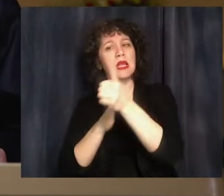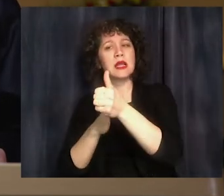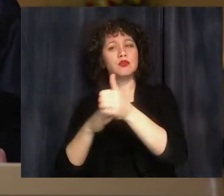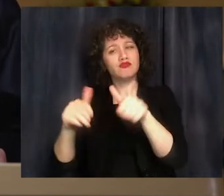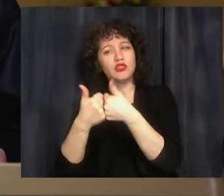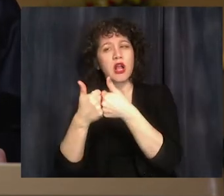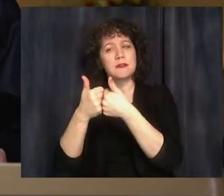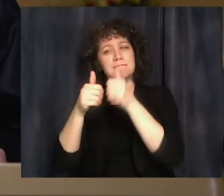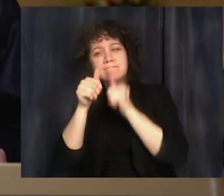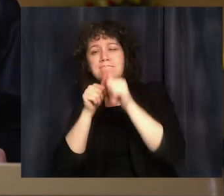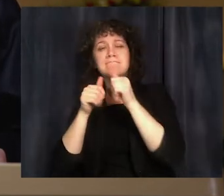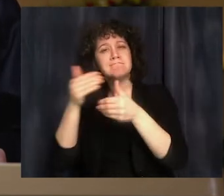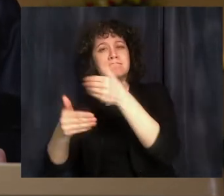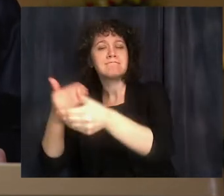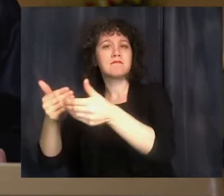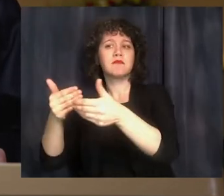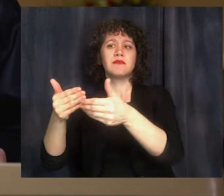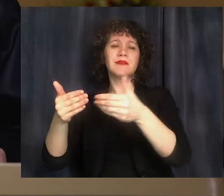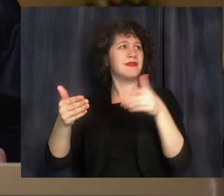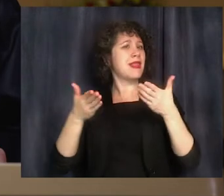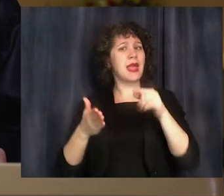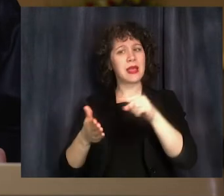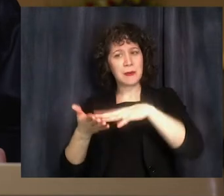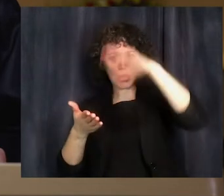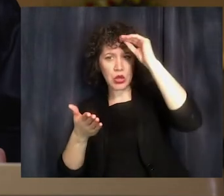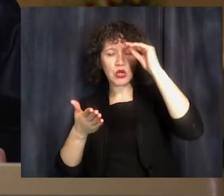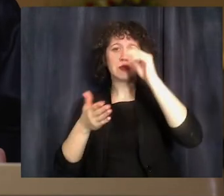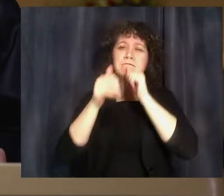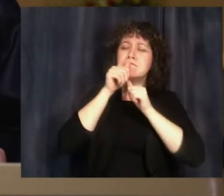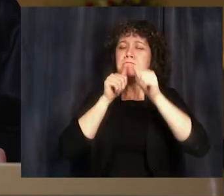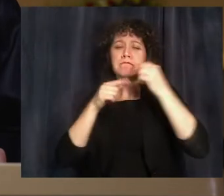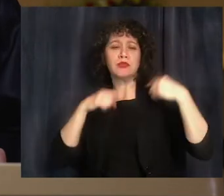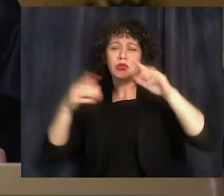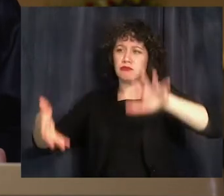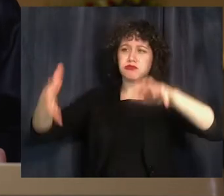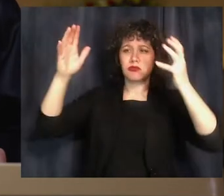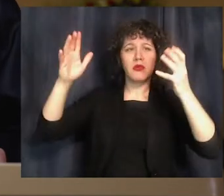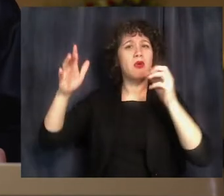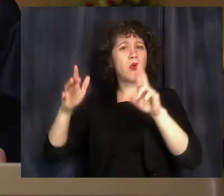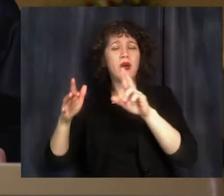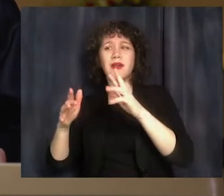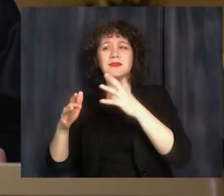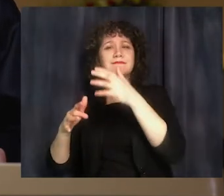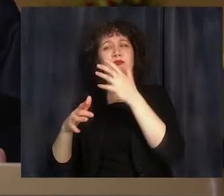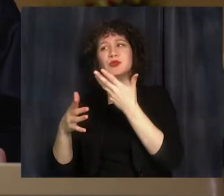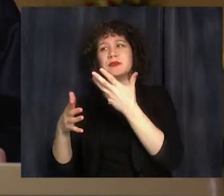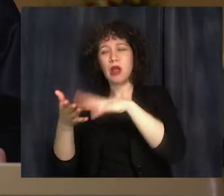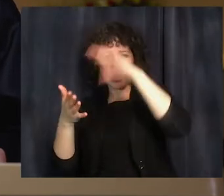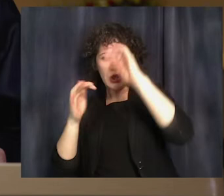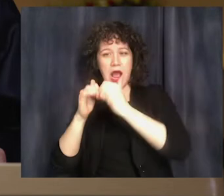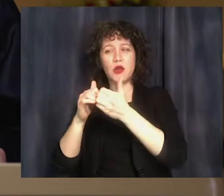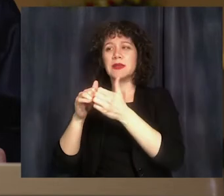learn to stand up in the storm. Here let him learn compassion for those who fail. build me a son whose heart